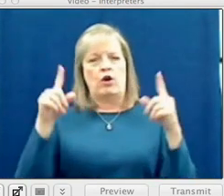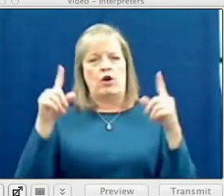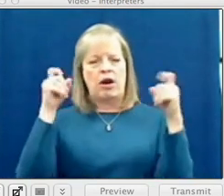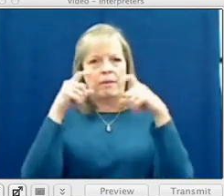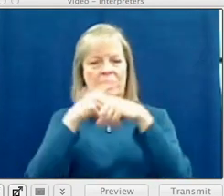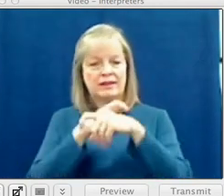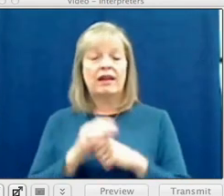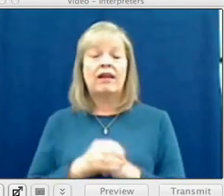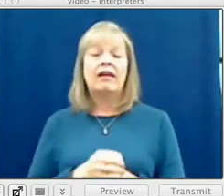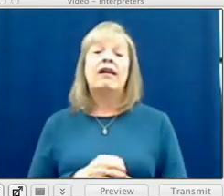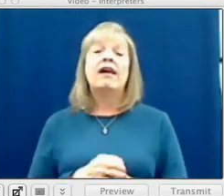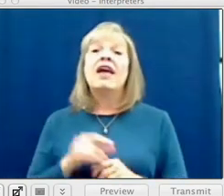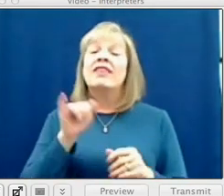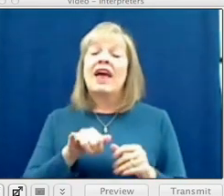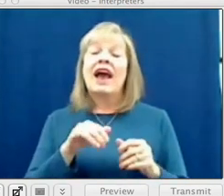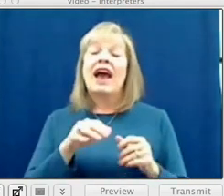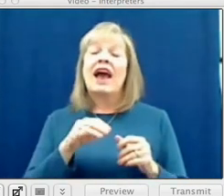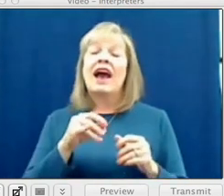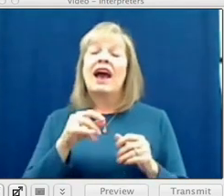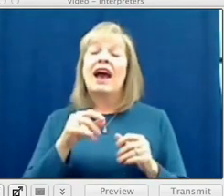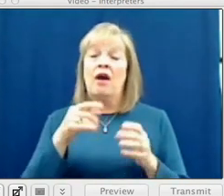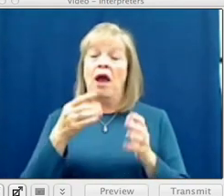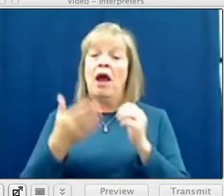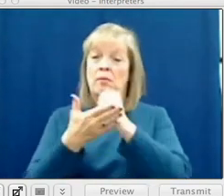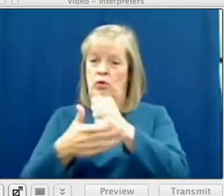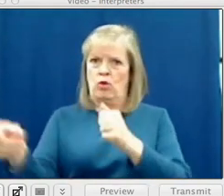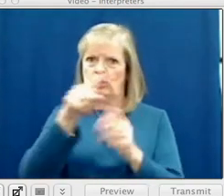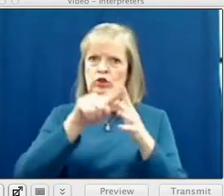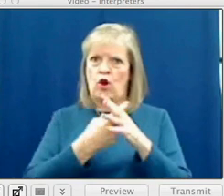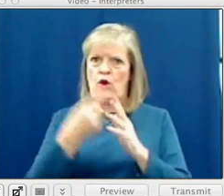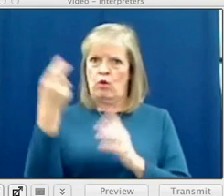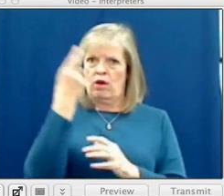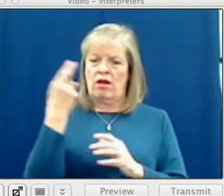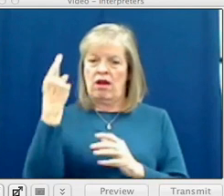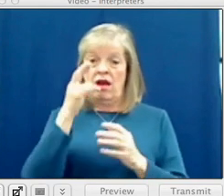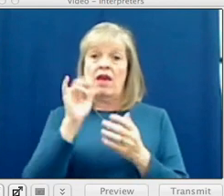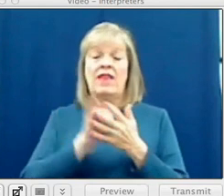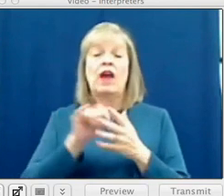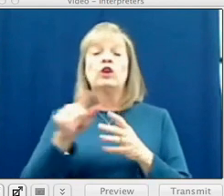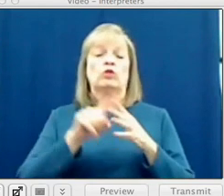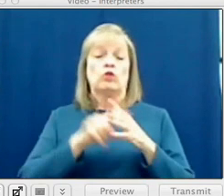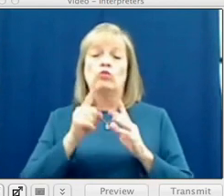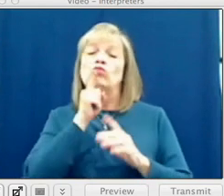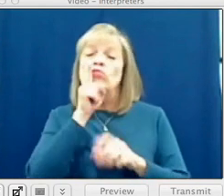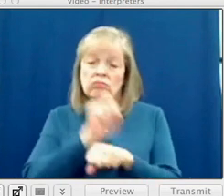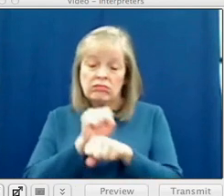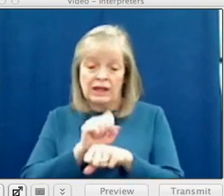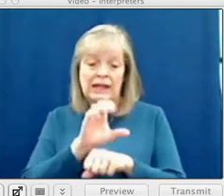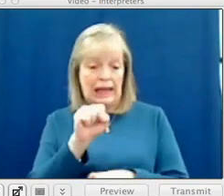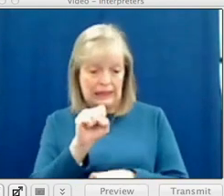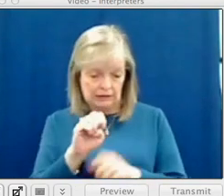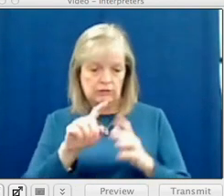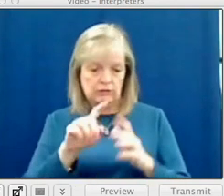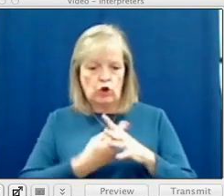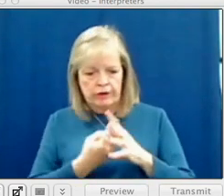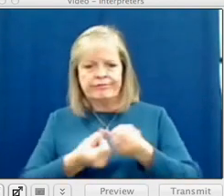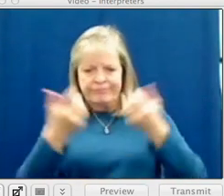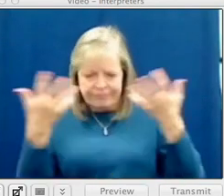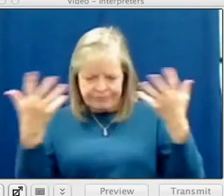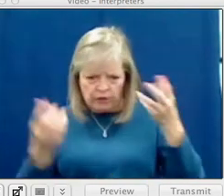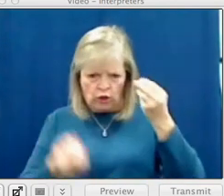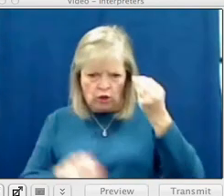once a person has the chance to unpack the case, so many more details comes out. Now, the case you're seeing in front